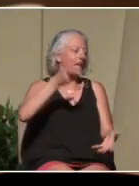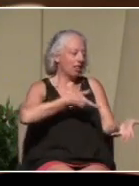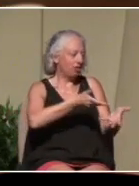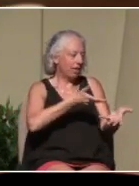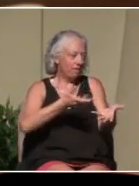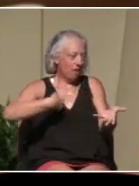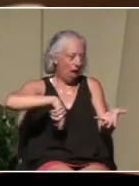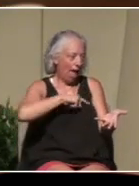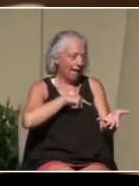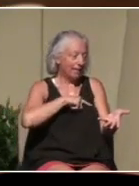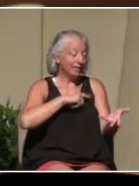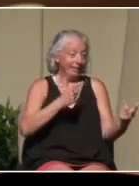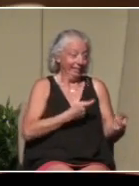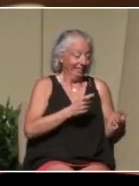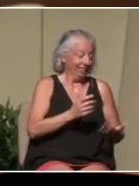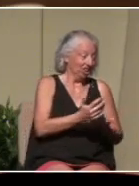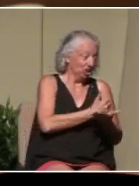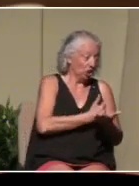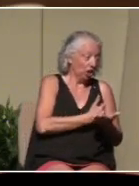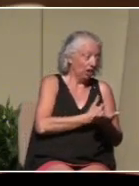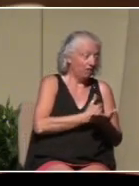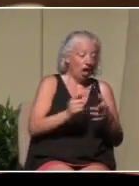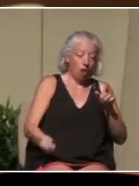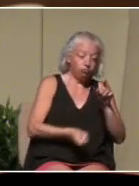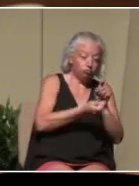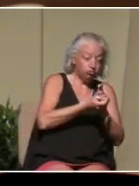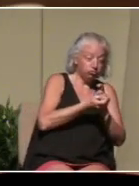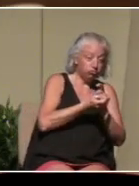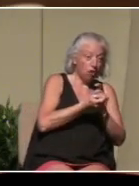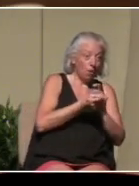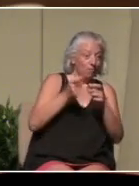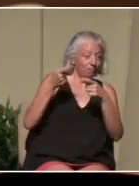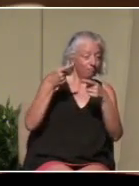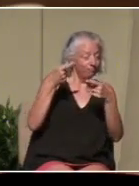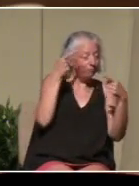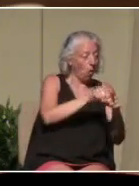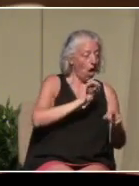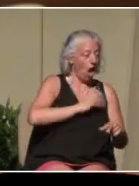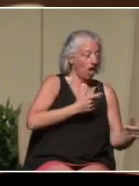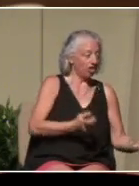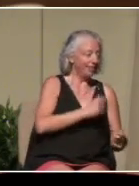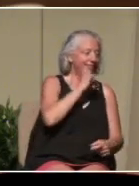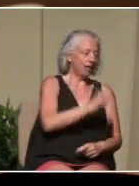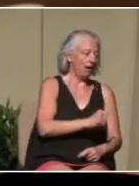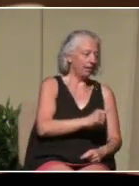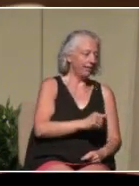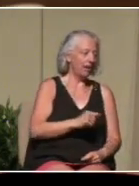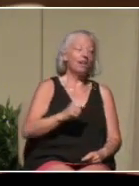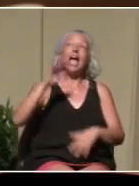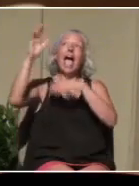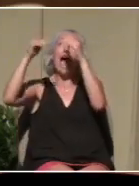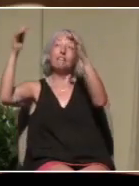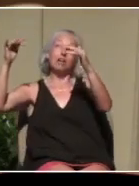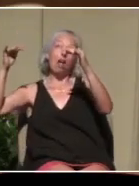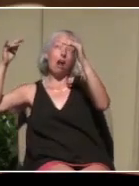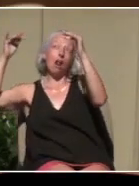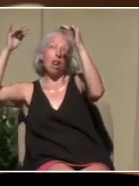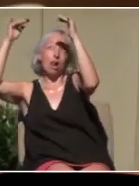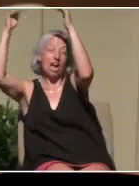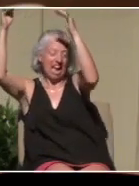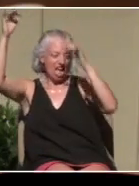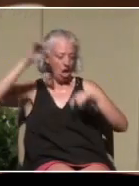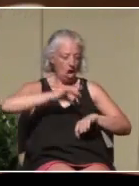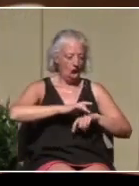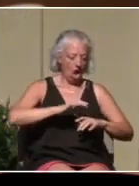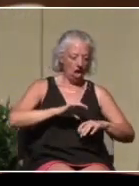sins deserve or repay us according to our iniquities. For as high as the heavens are above the earth, so great is his love for those who